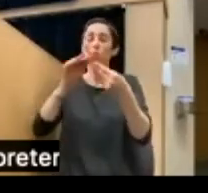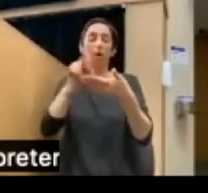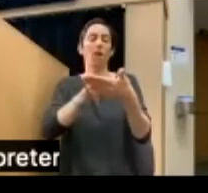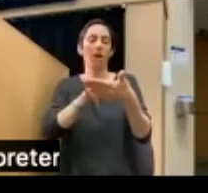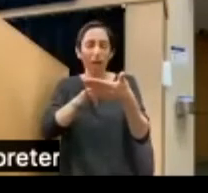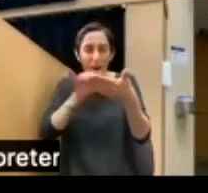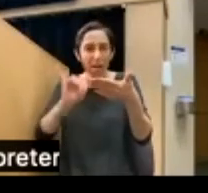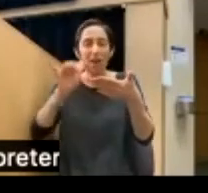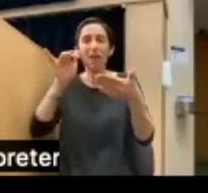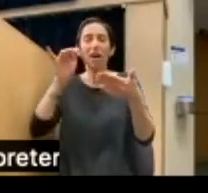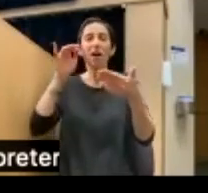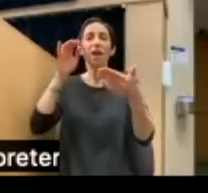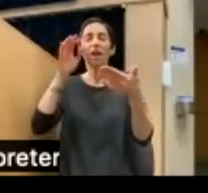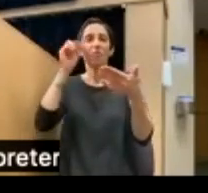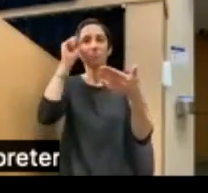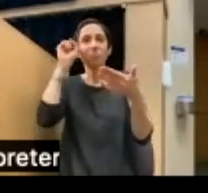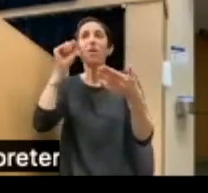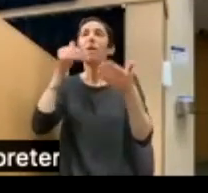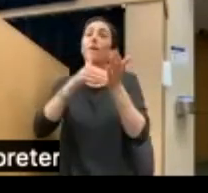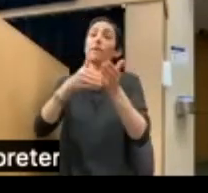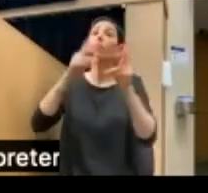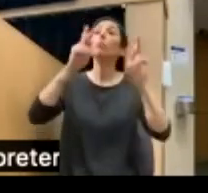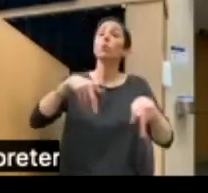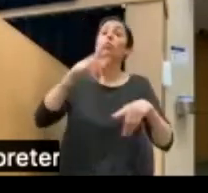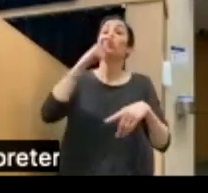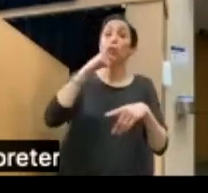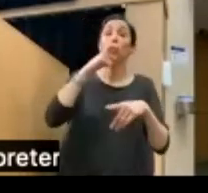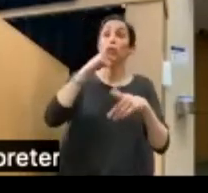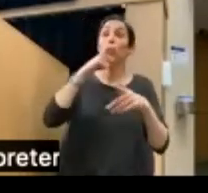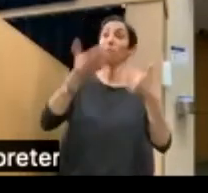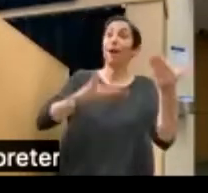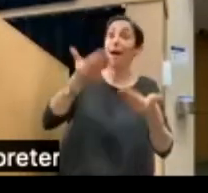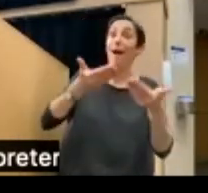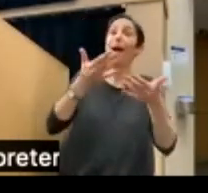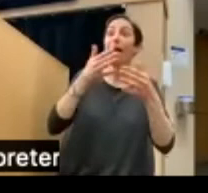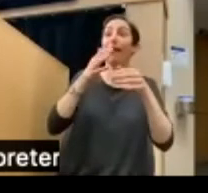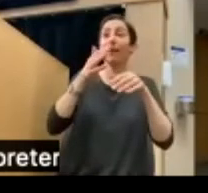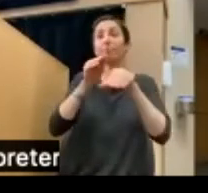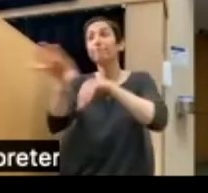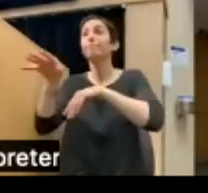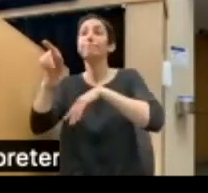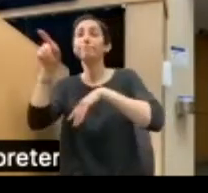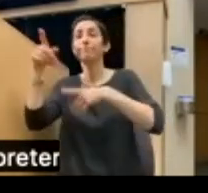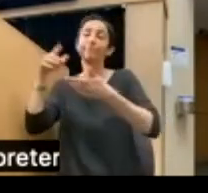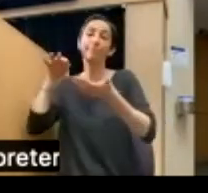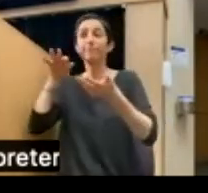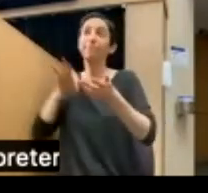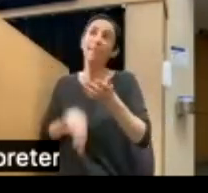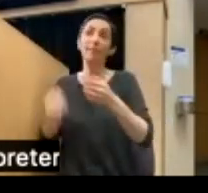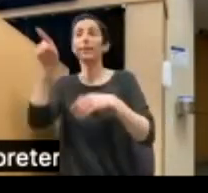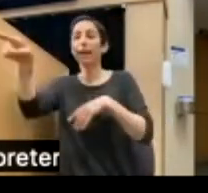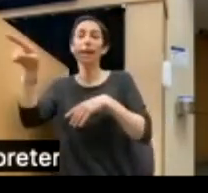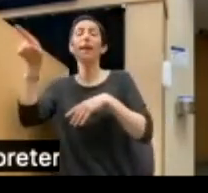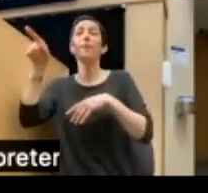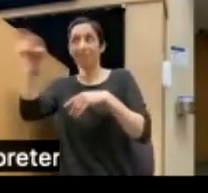doesn't even know, or excuse me, the person that was on the giving end doesn't even know the impact. So I would just encourage you to amplify